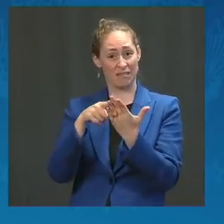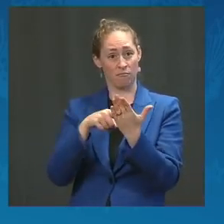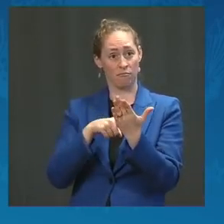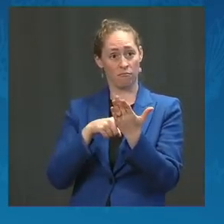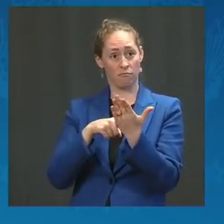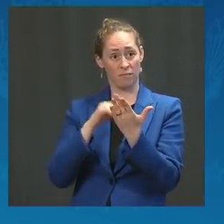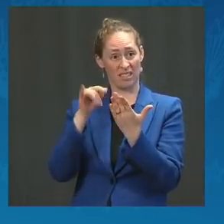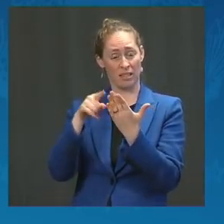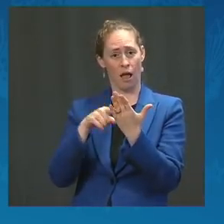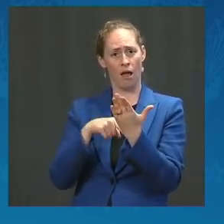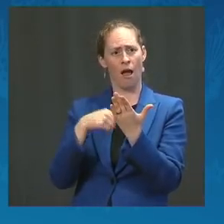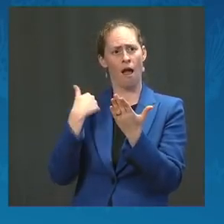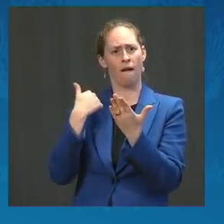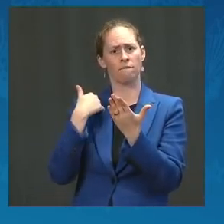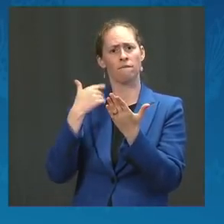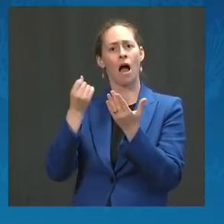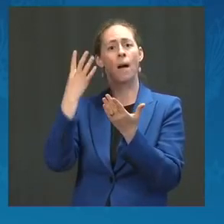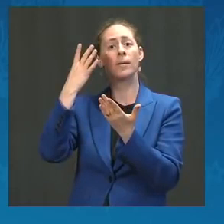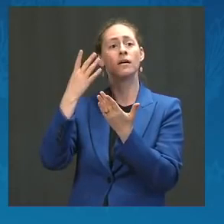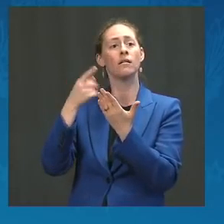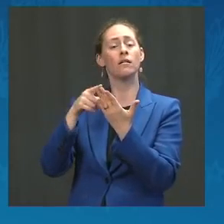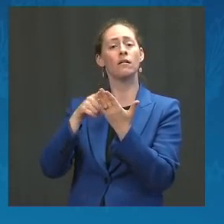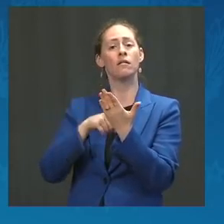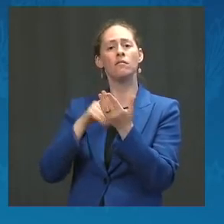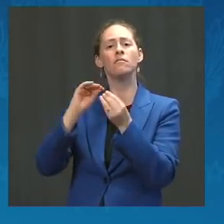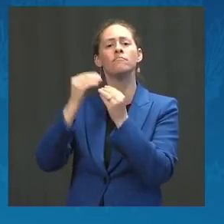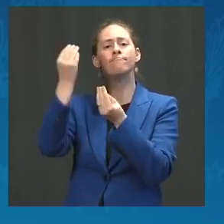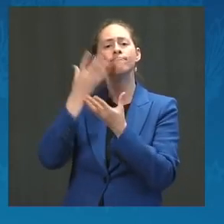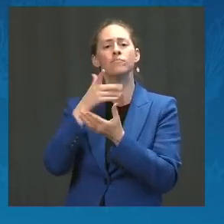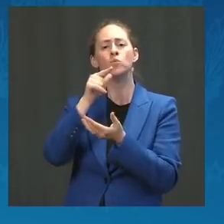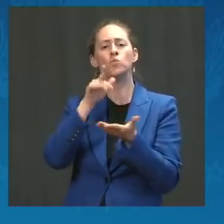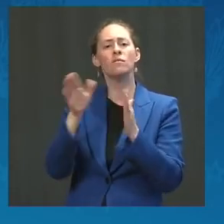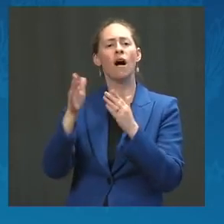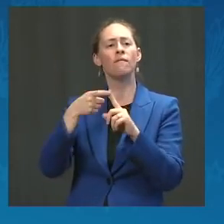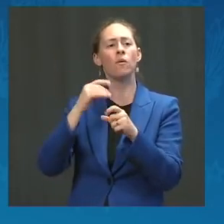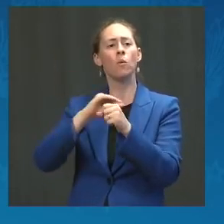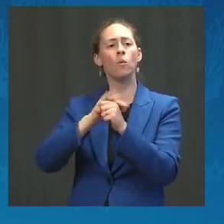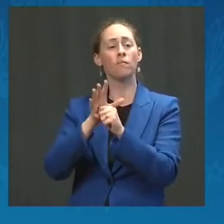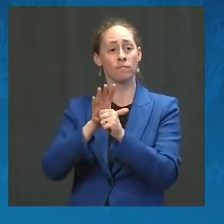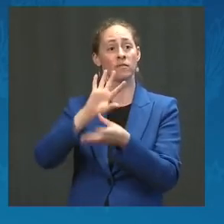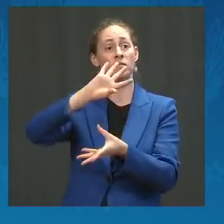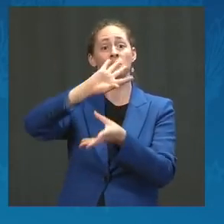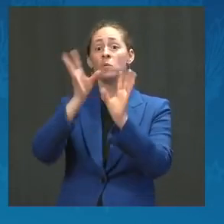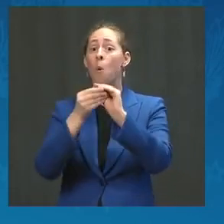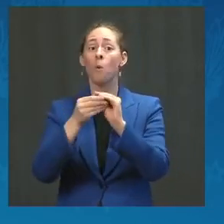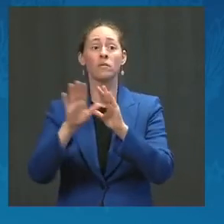of today, this morning, the total deaths in the United States were